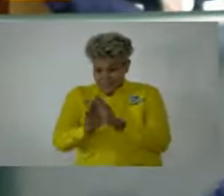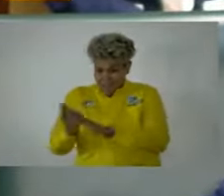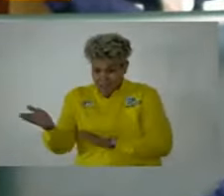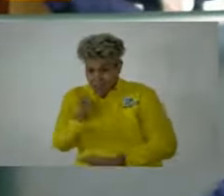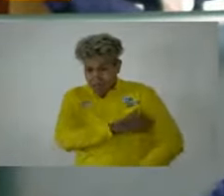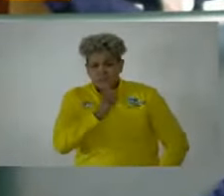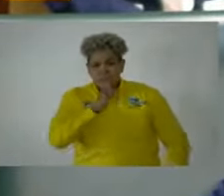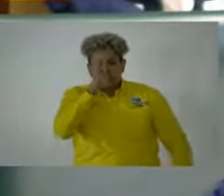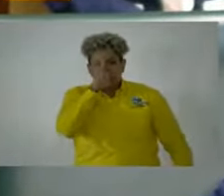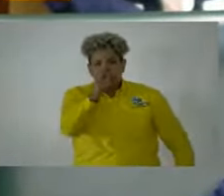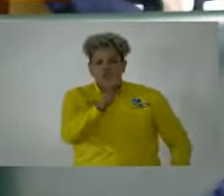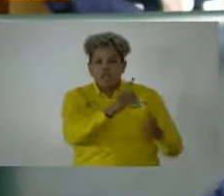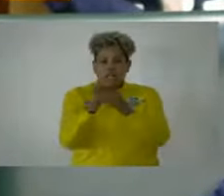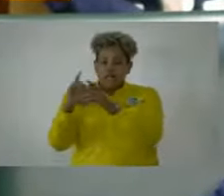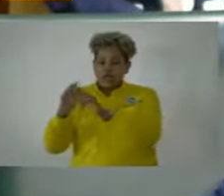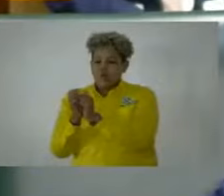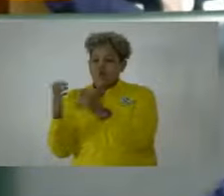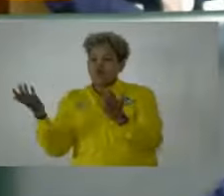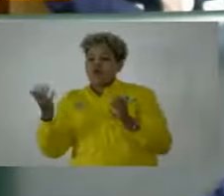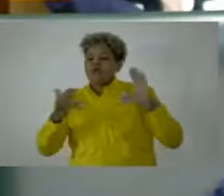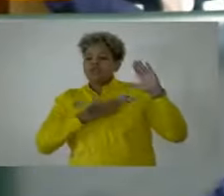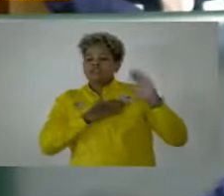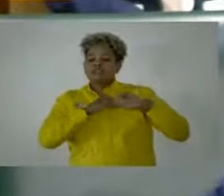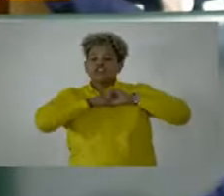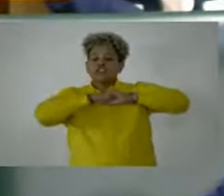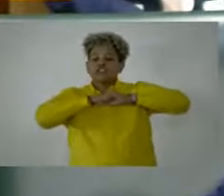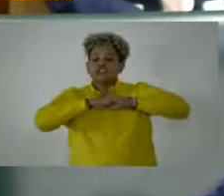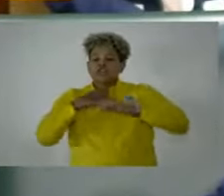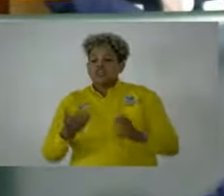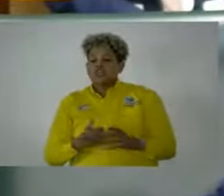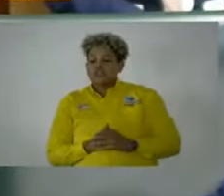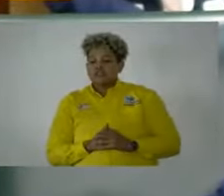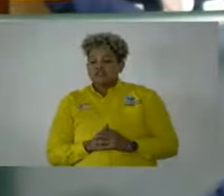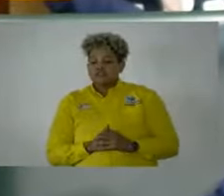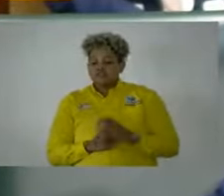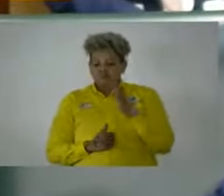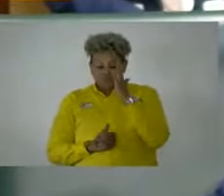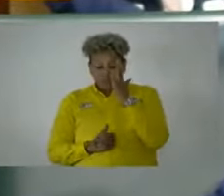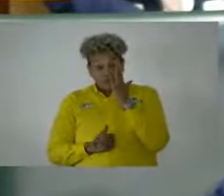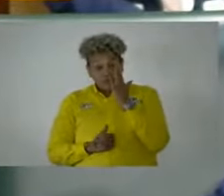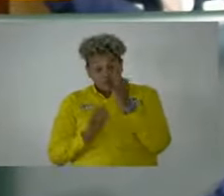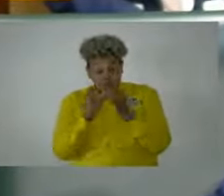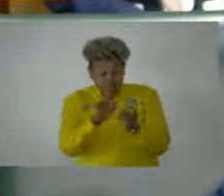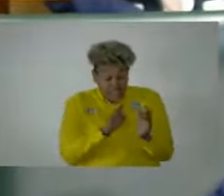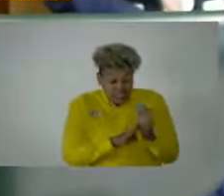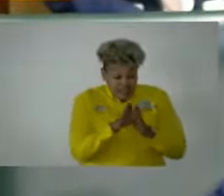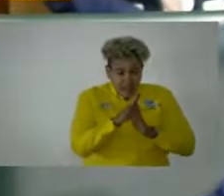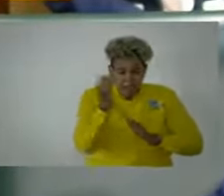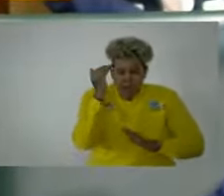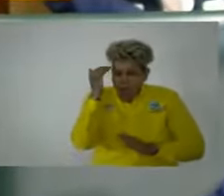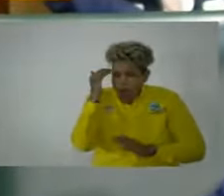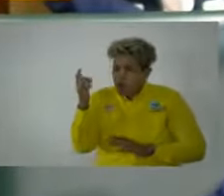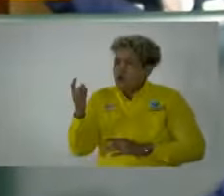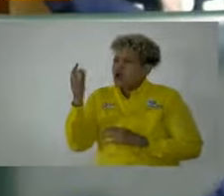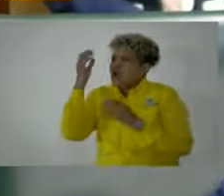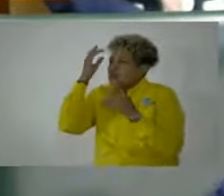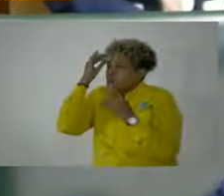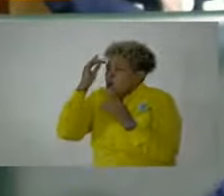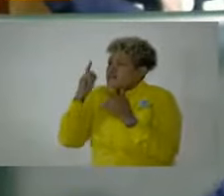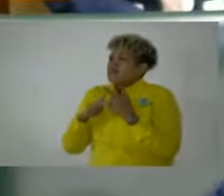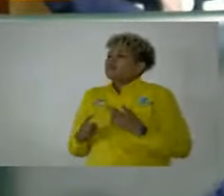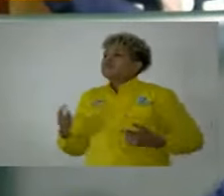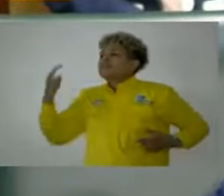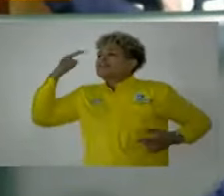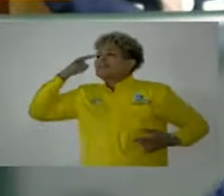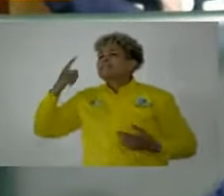is directly linked to citizen security. It is about developing an aware, thoughtful, and